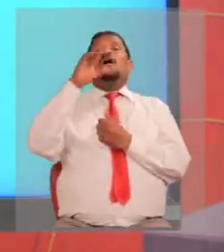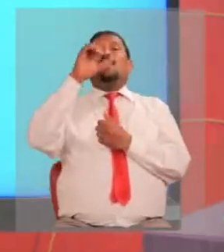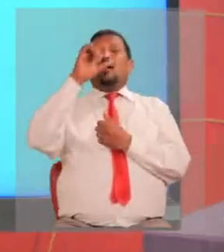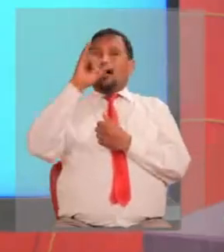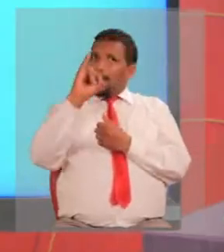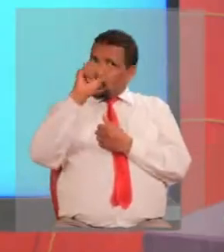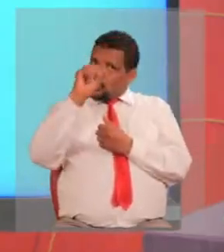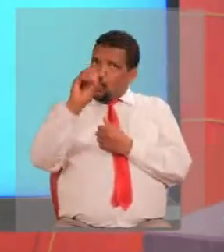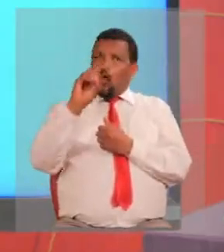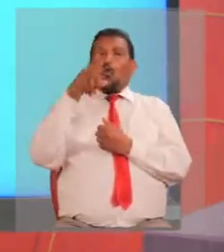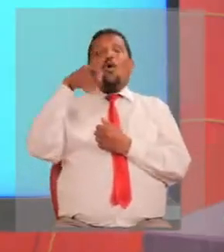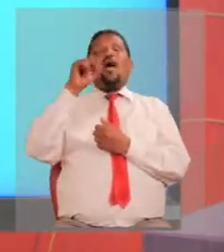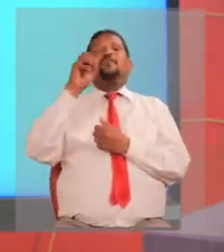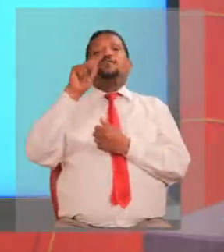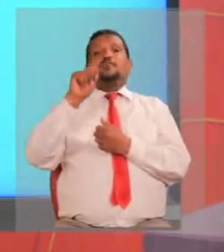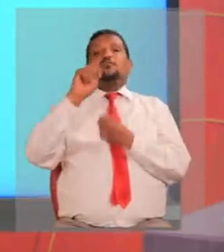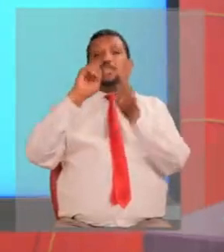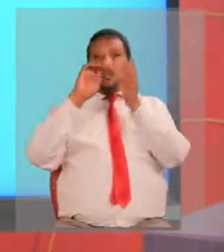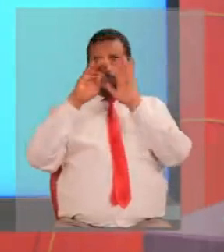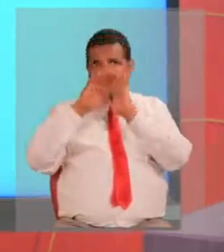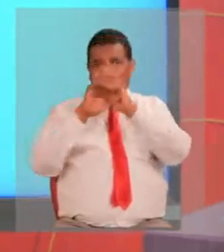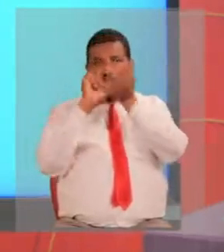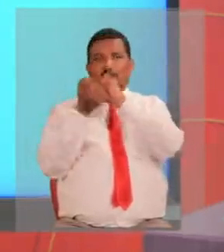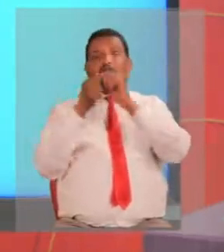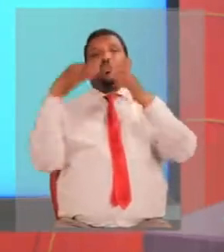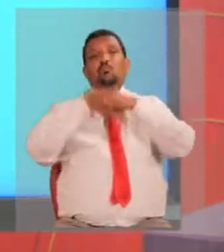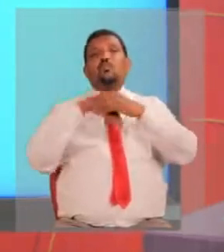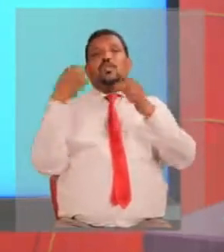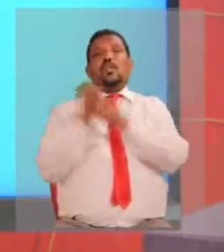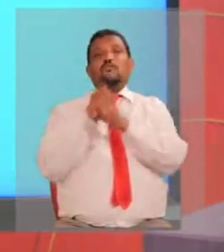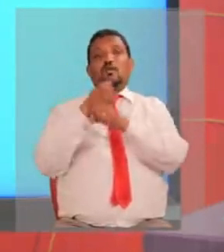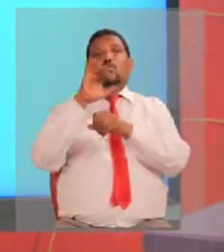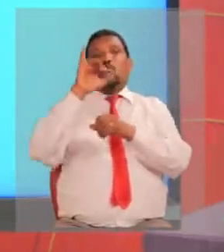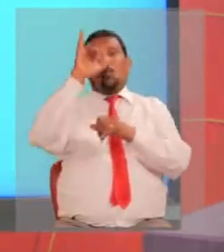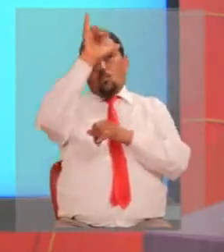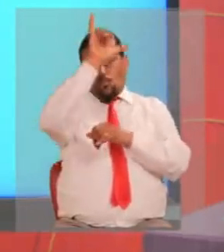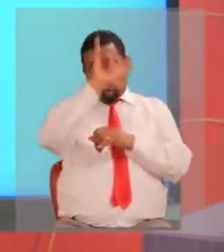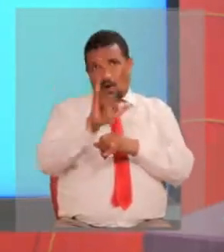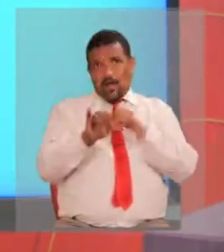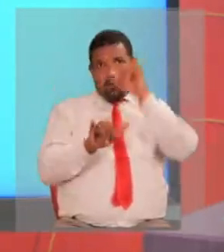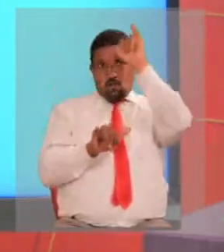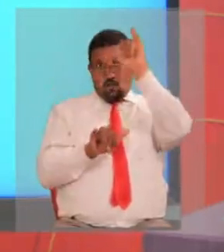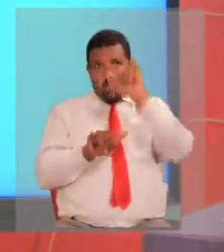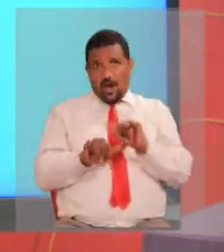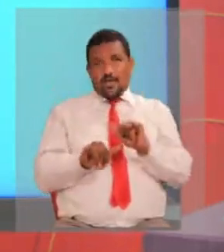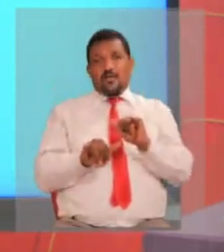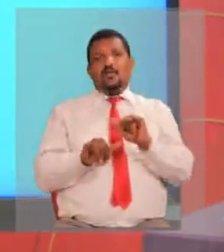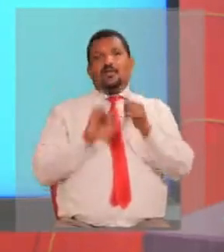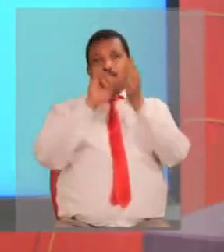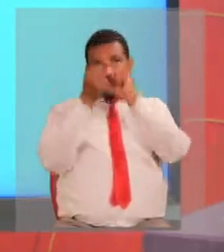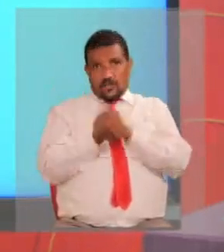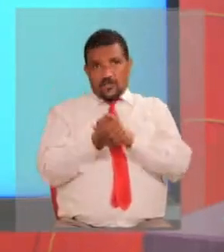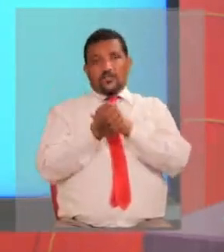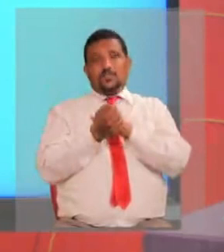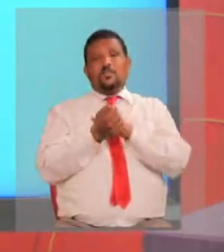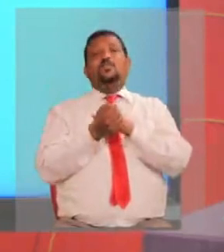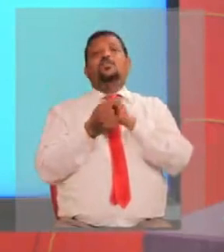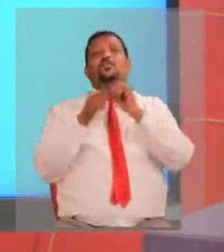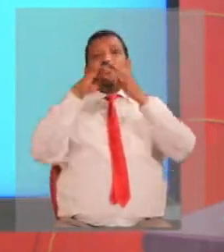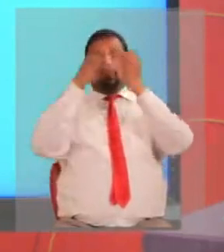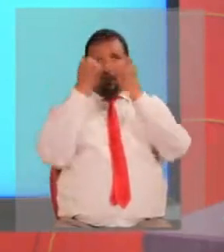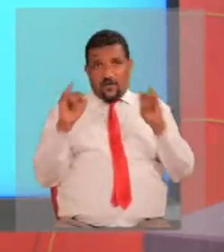we represented the variable input labor in the y-axis. So changing labor means changing y divided by,